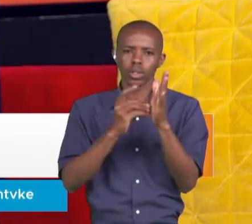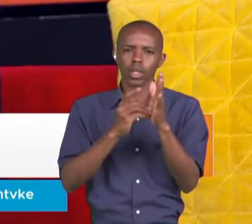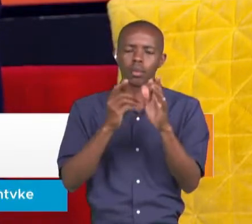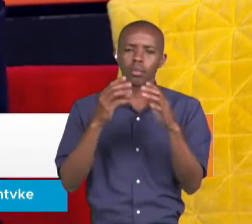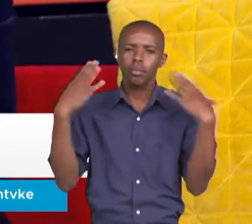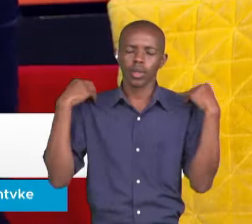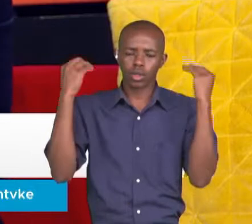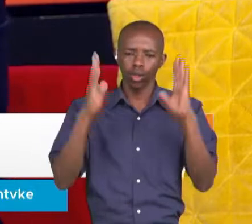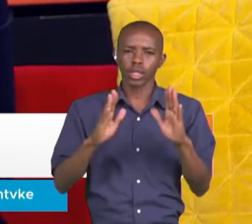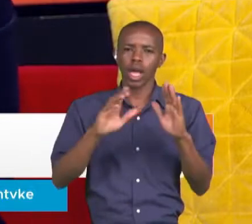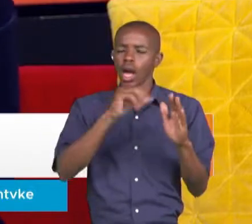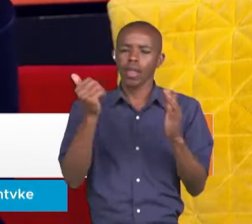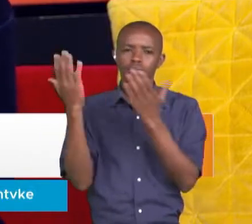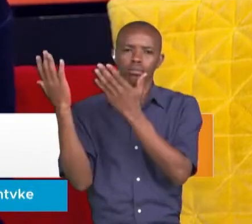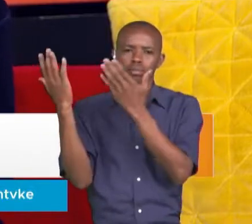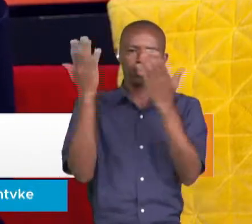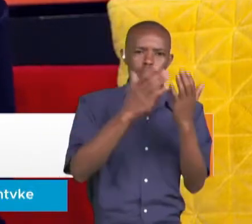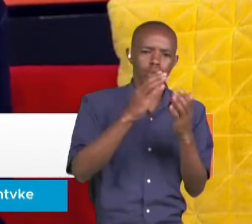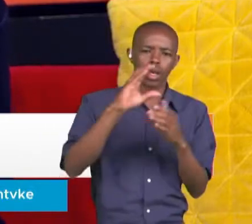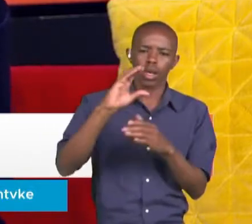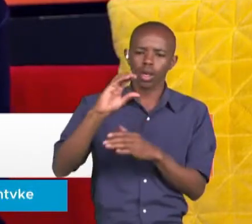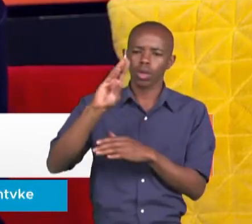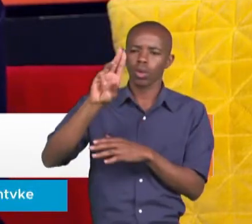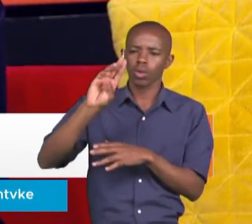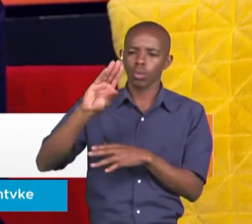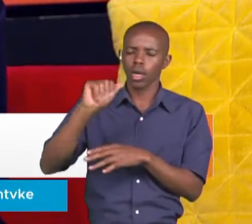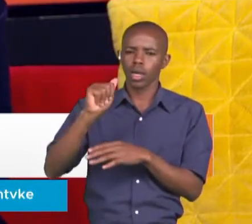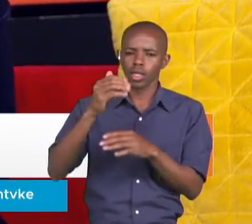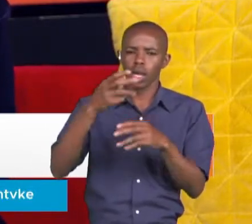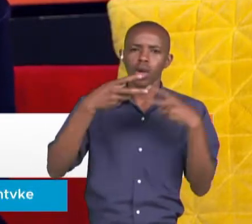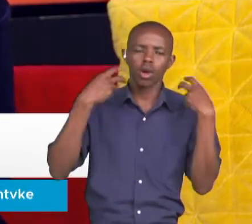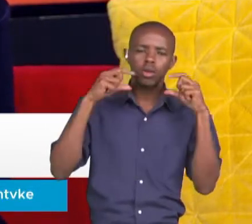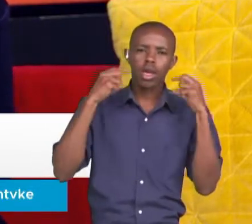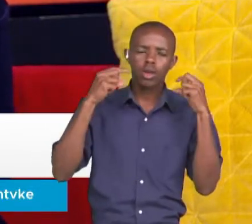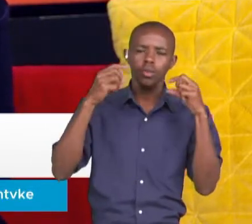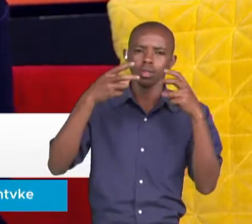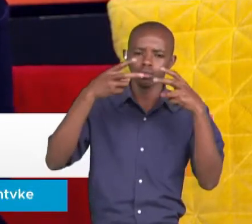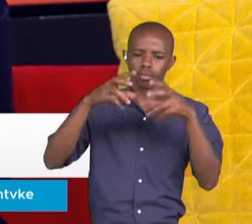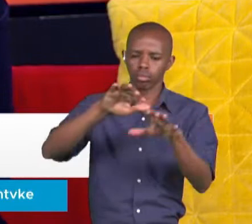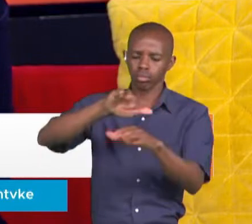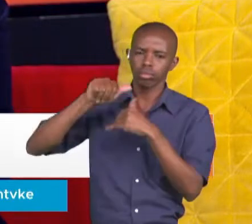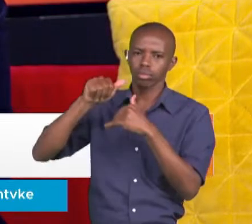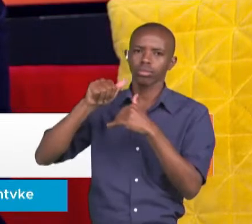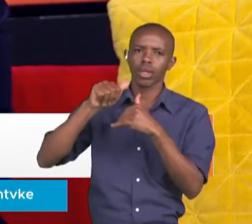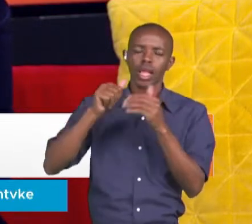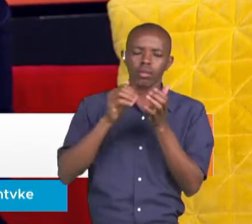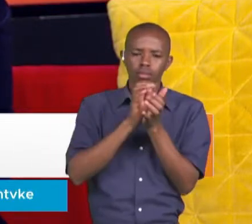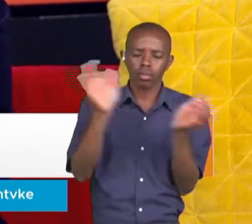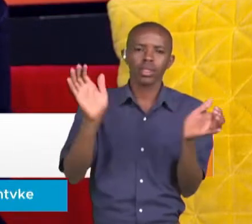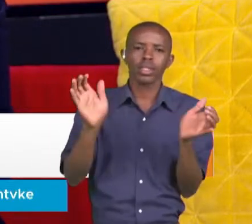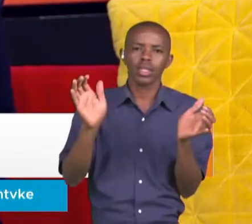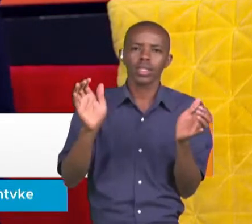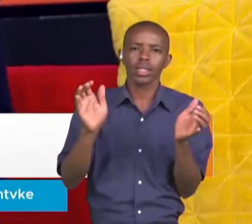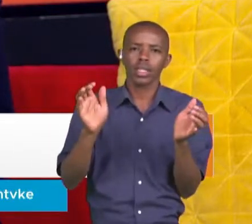among 100 other imported from Cuba, are being held by kidnappers in Somalia. The abductors had agreed to release the medics after